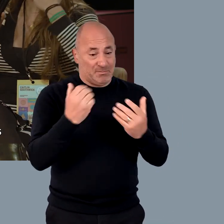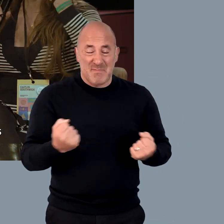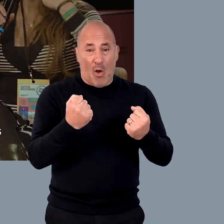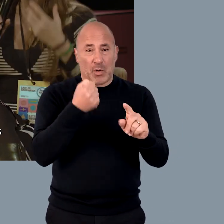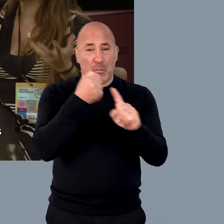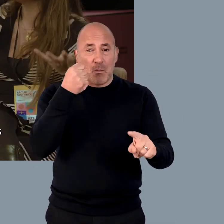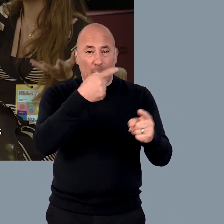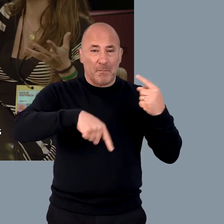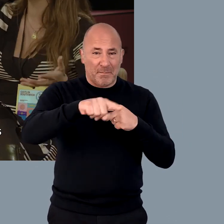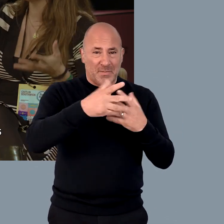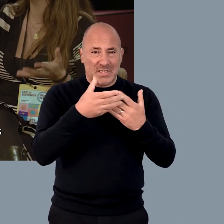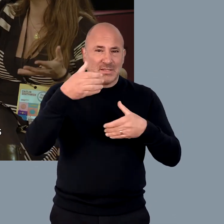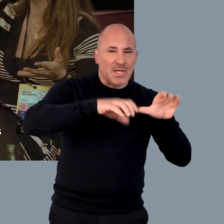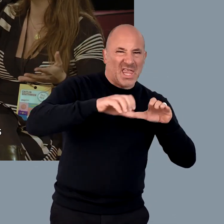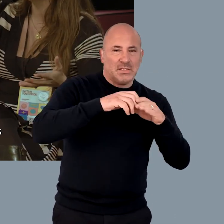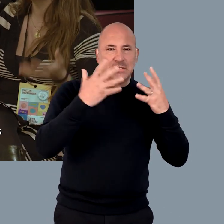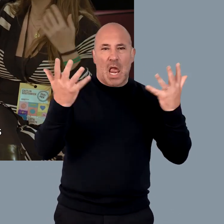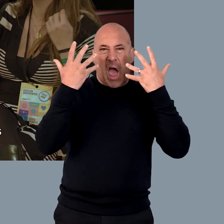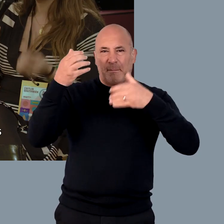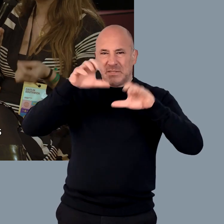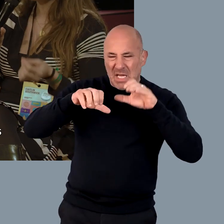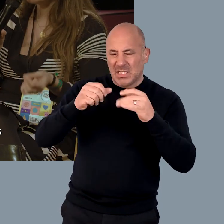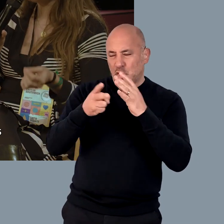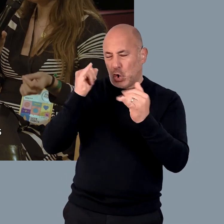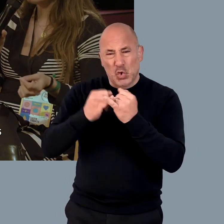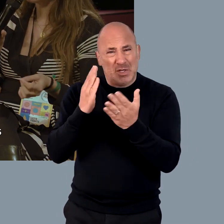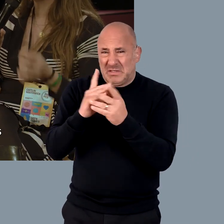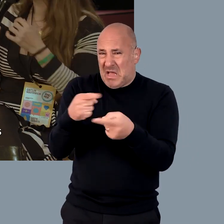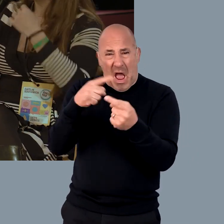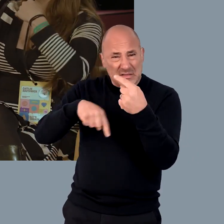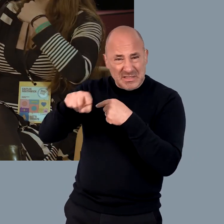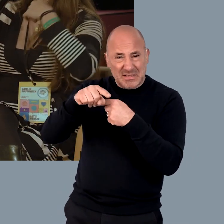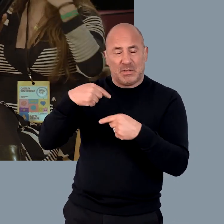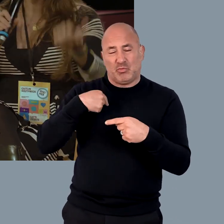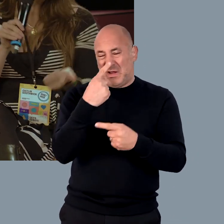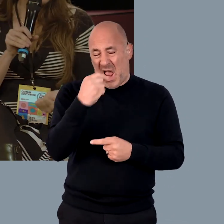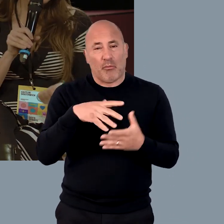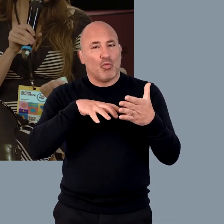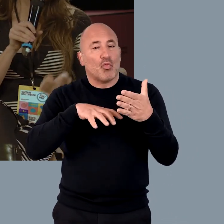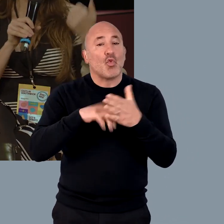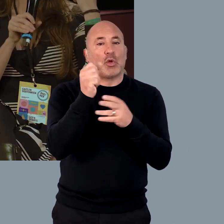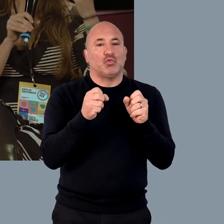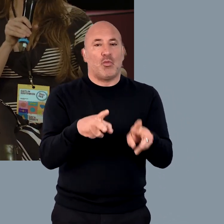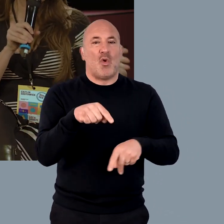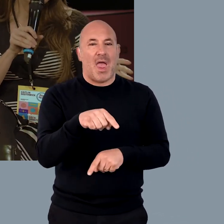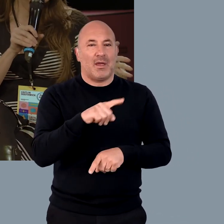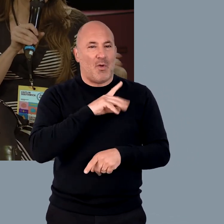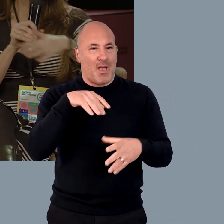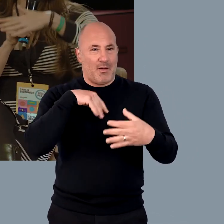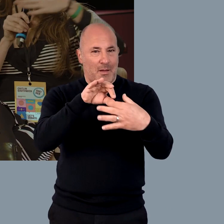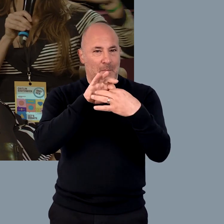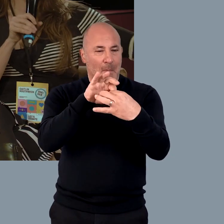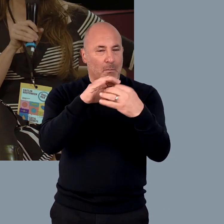can convey that to our audiences in an incredibly powerful way that, science and